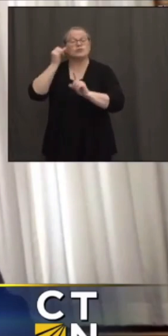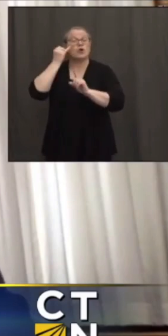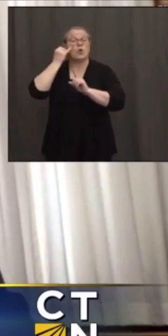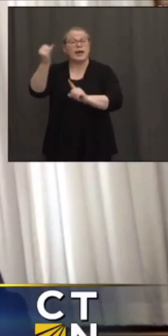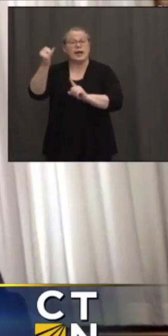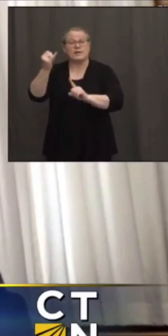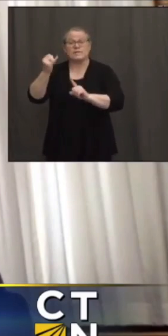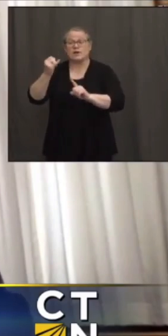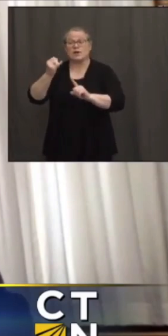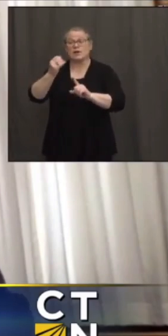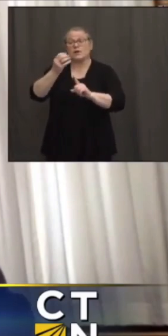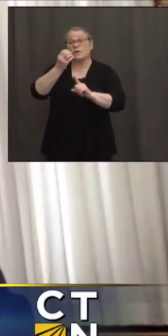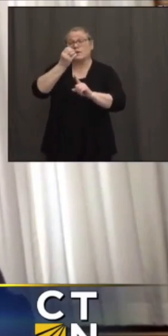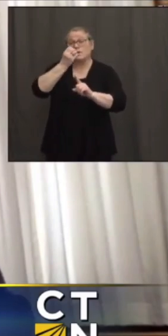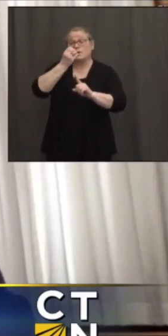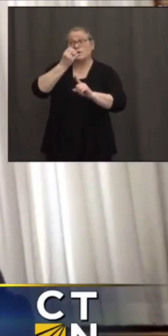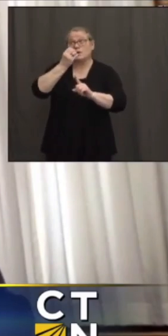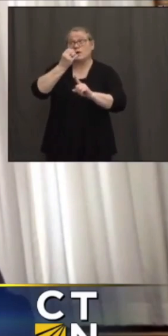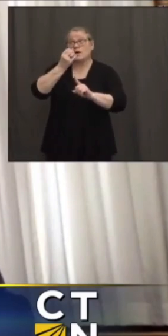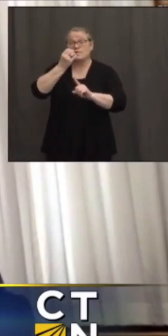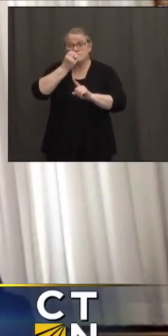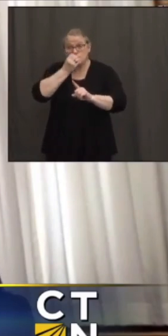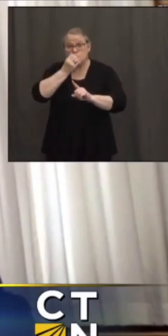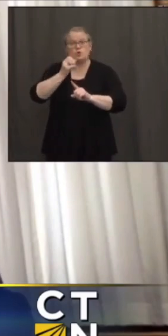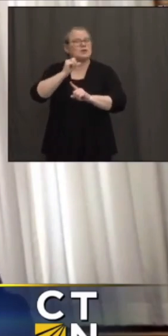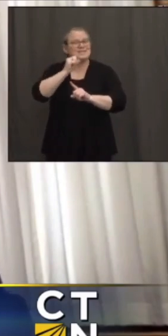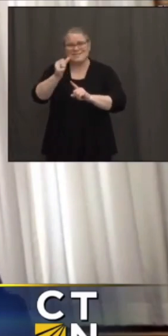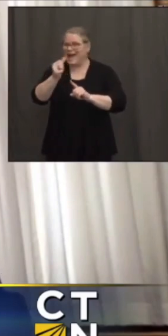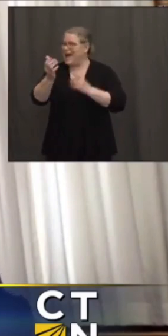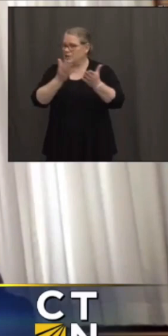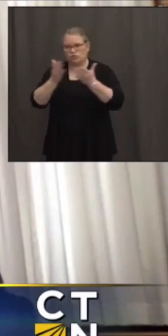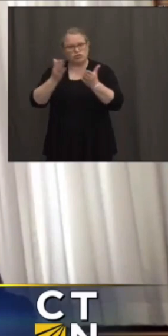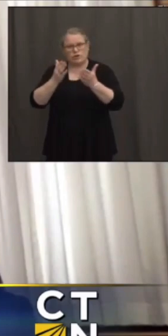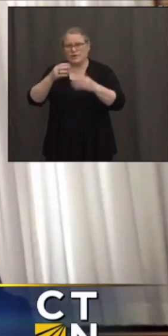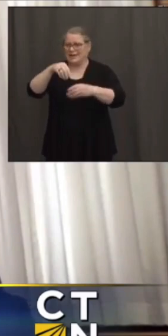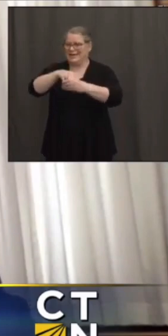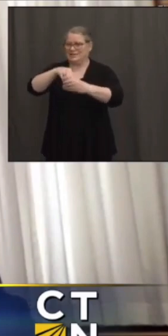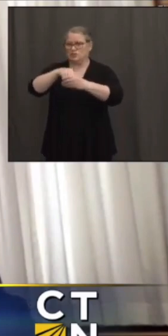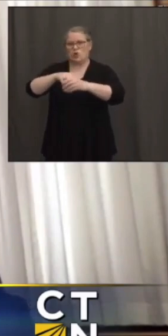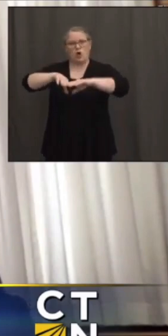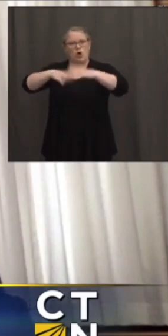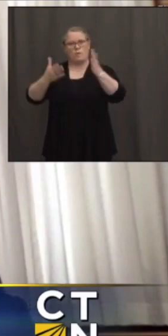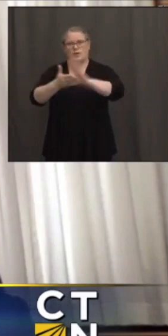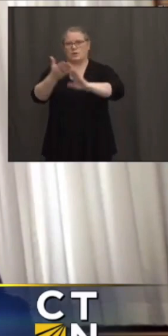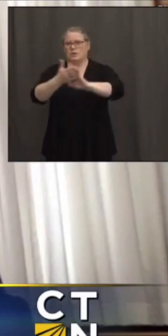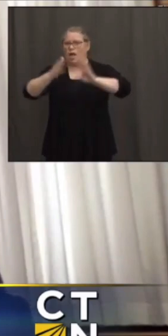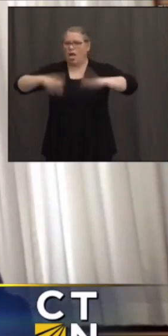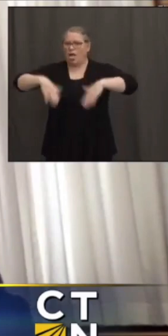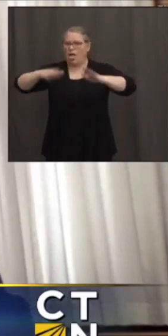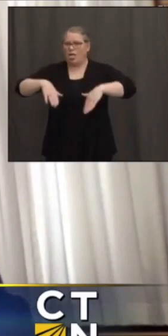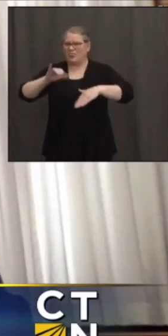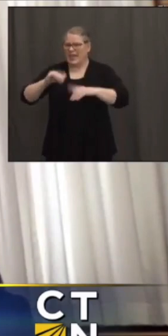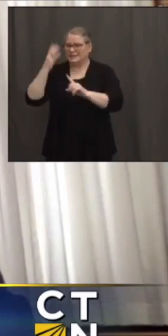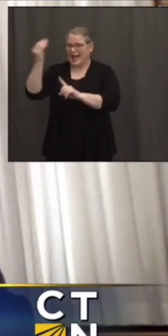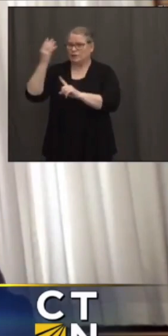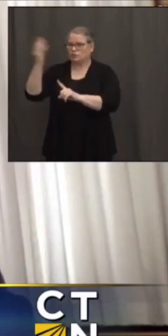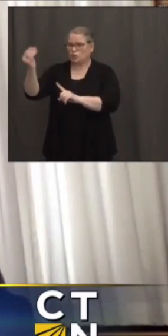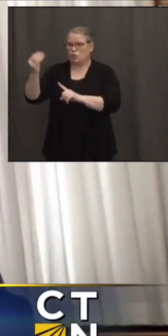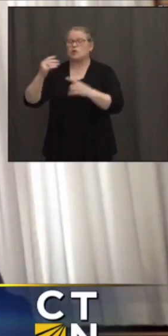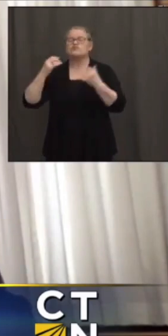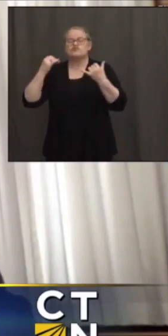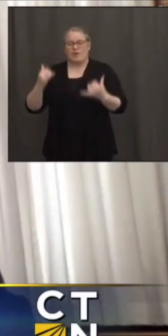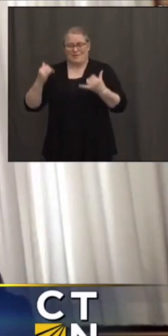with alcohol, they're not allowed to operate indoors. That's, as the governor said before, that's for outdoors. That's an option now. You can